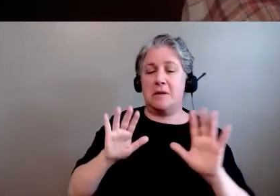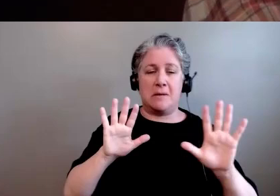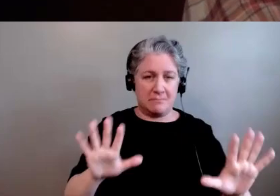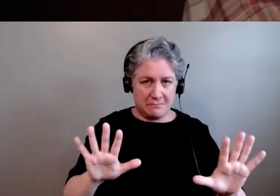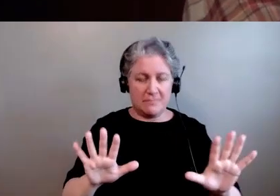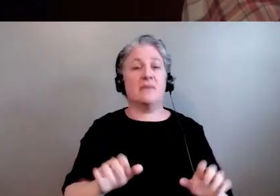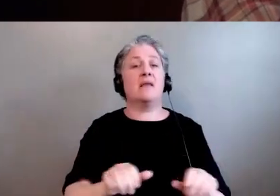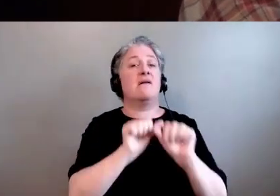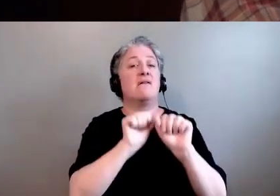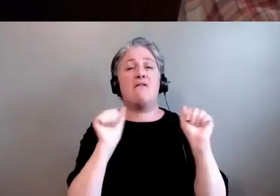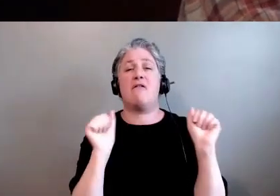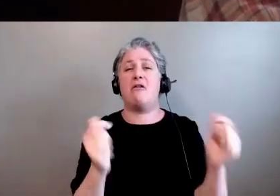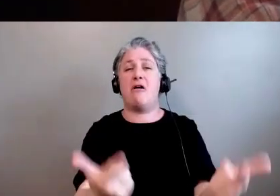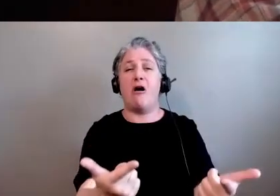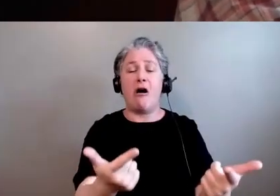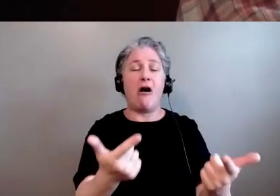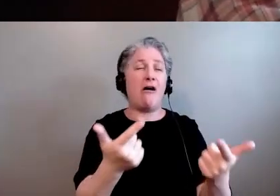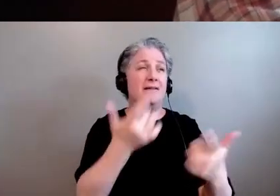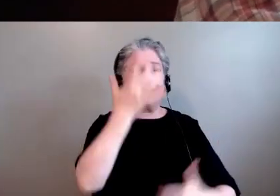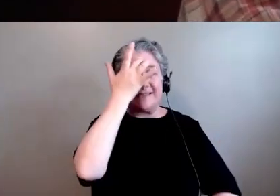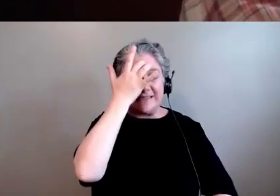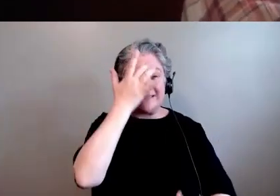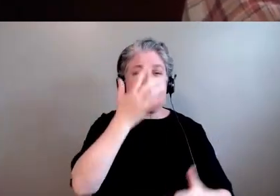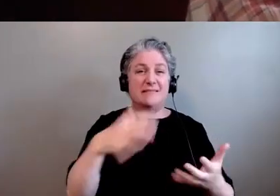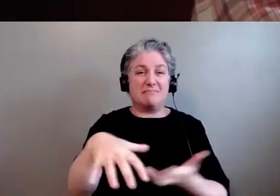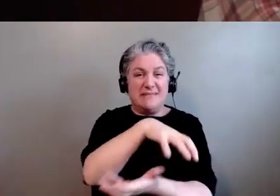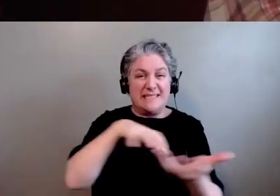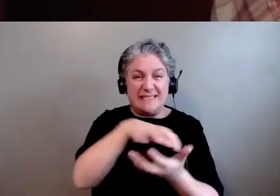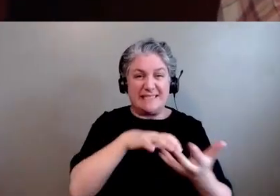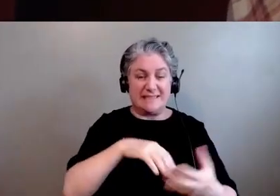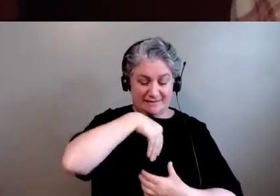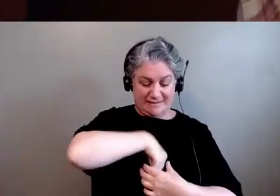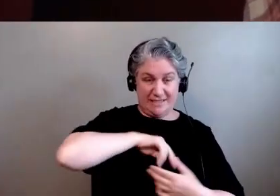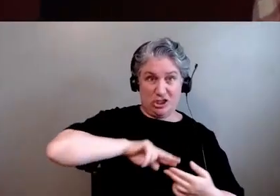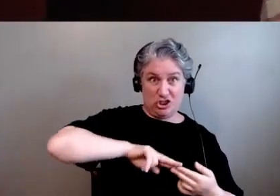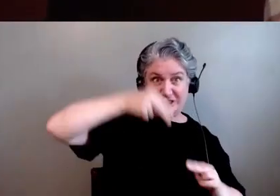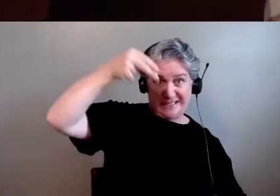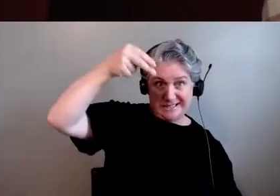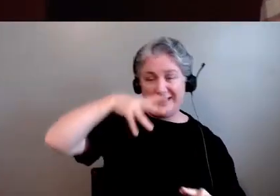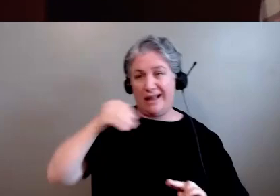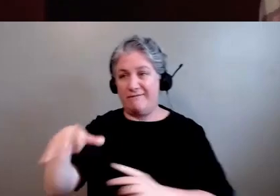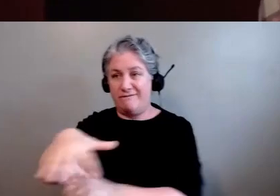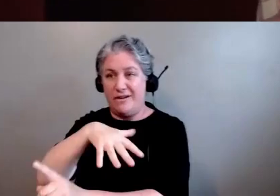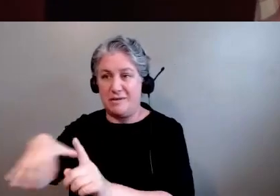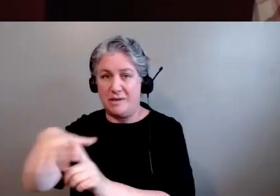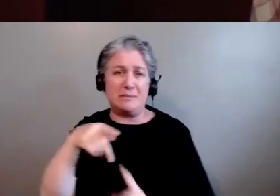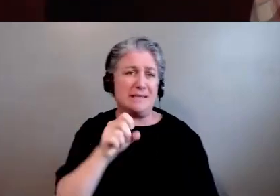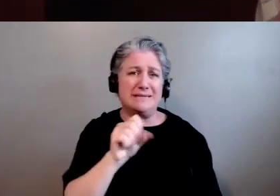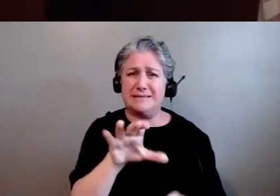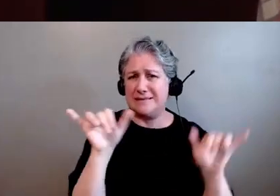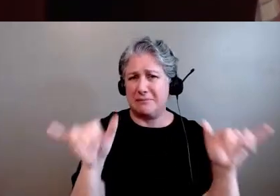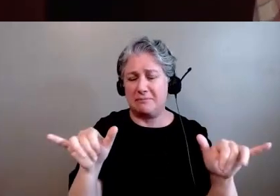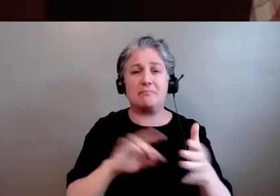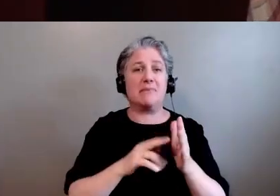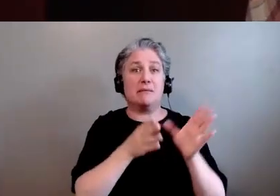every disease is a mixture of genes and environment, and PSC is no different. And by that I mean, we're all